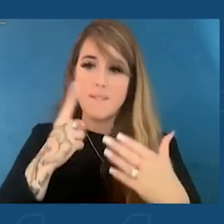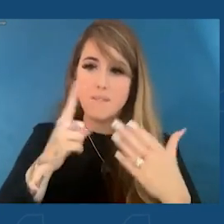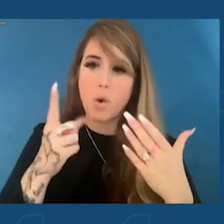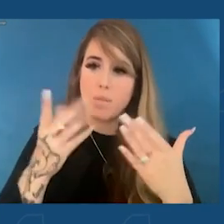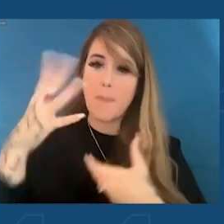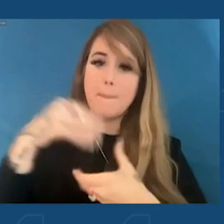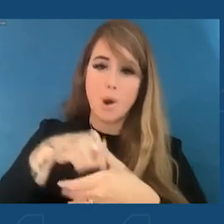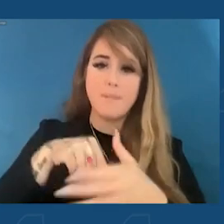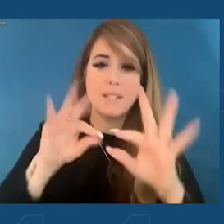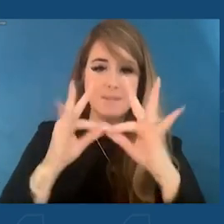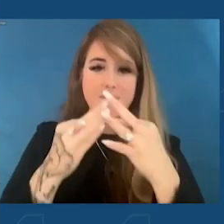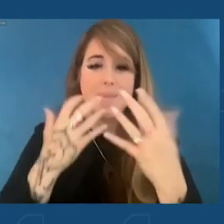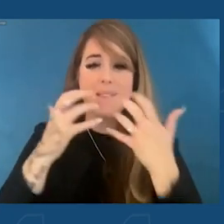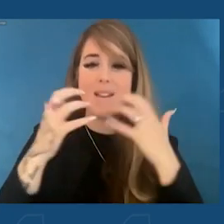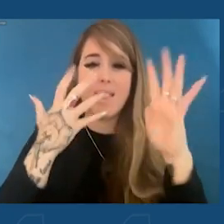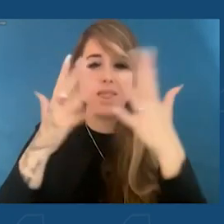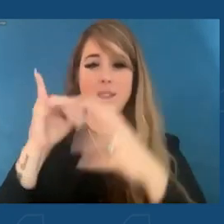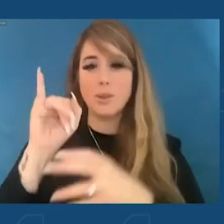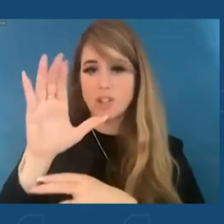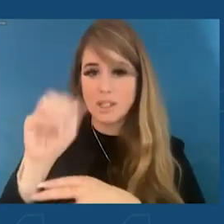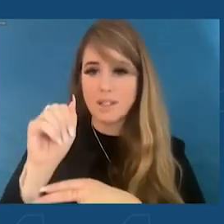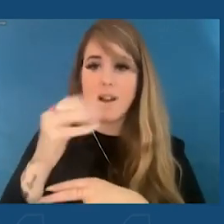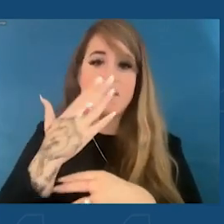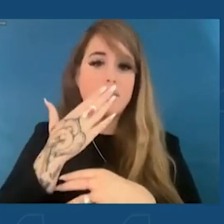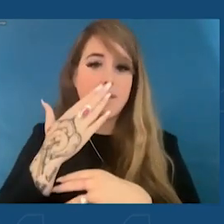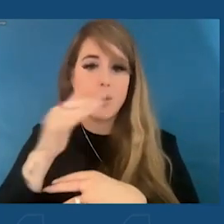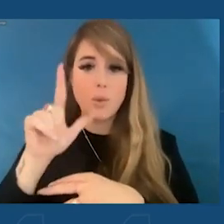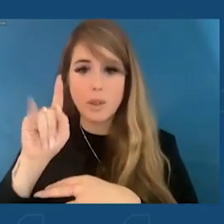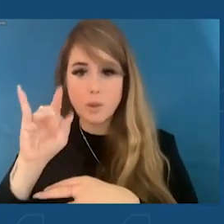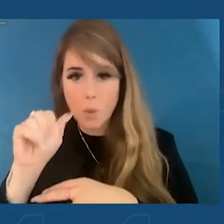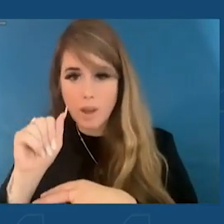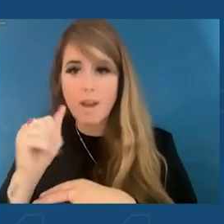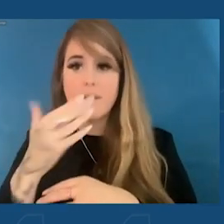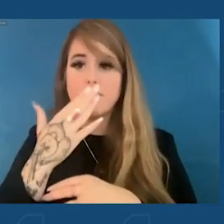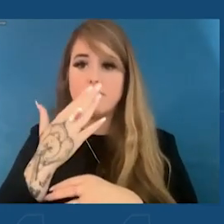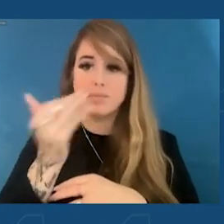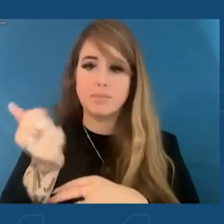family. Thank you, Jessica. Thank you, LaToya. Thank you.